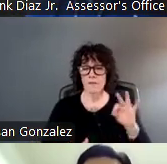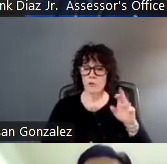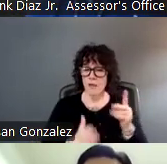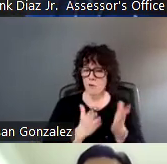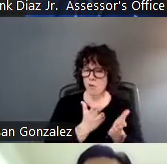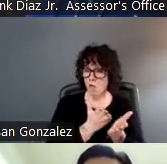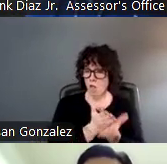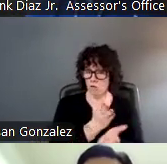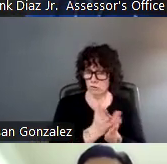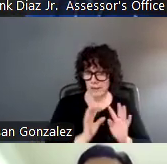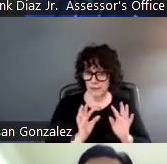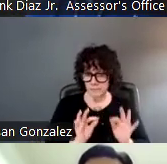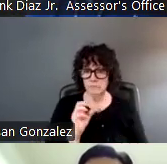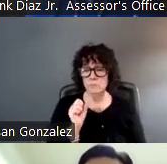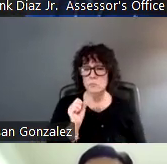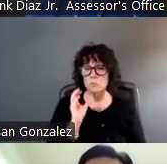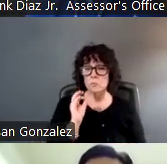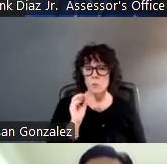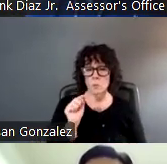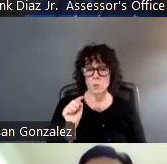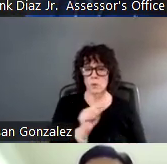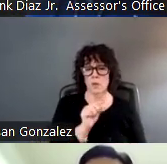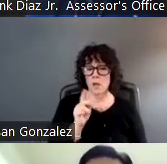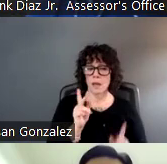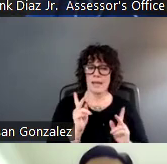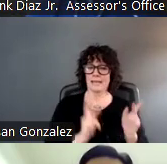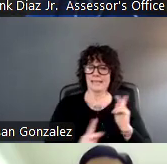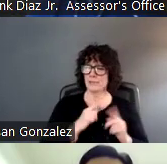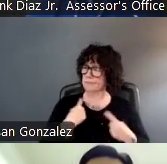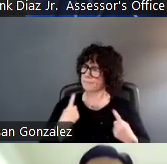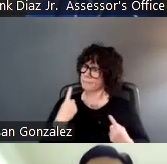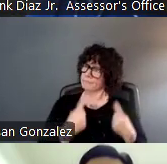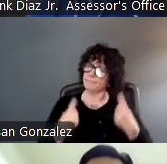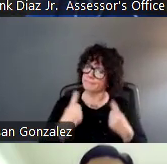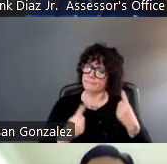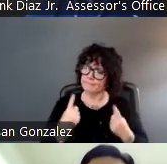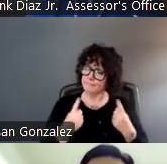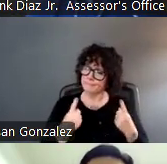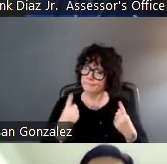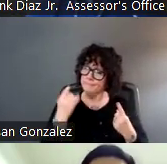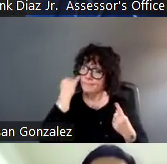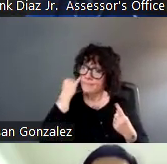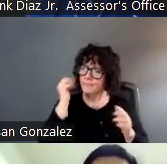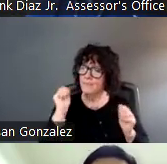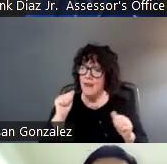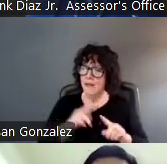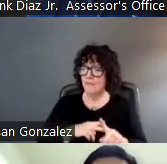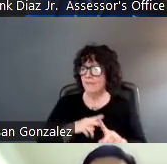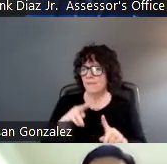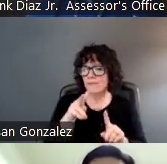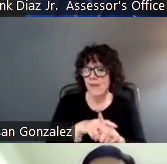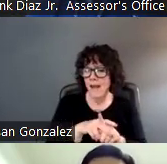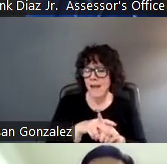them to transfer the M&C value to their new property? Some property owners indicate they are not sure if they're going to rebuild their